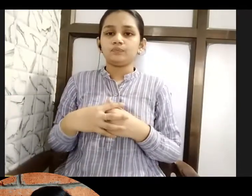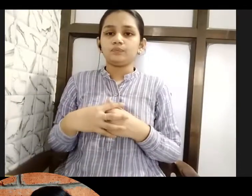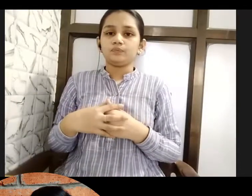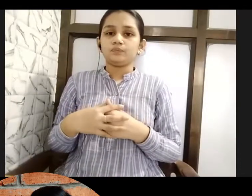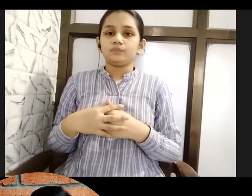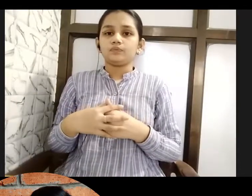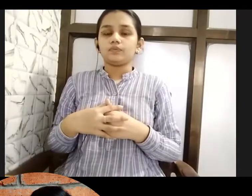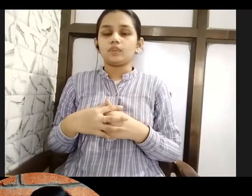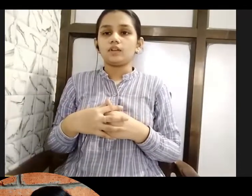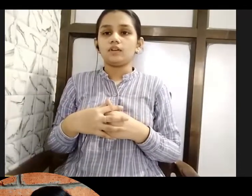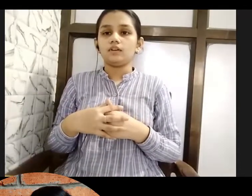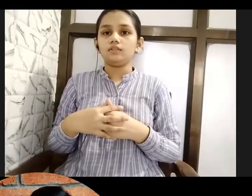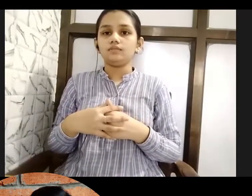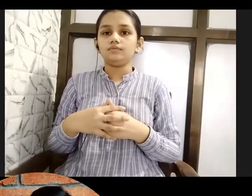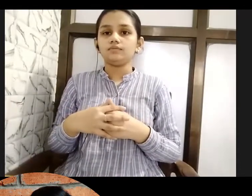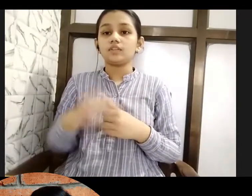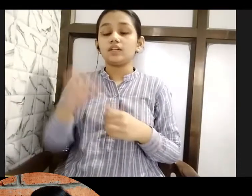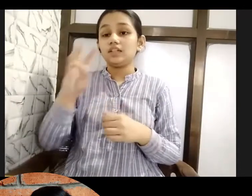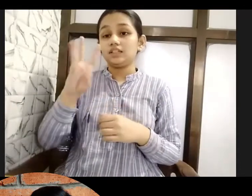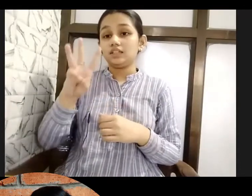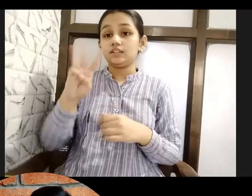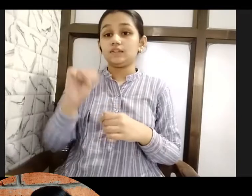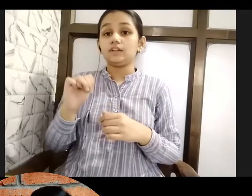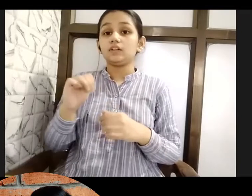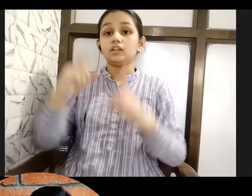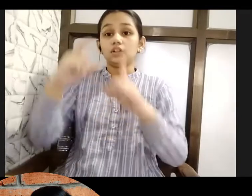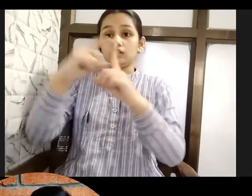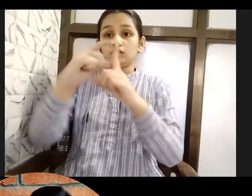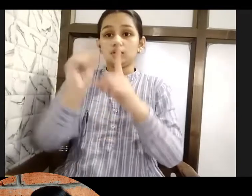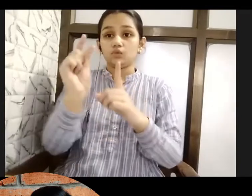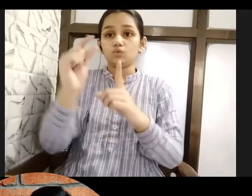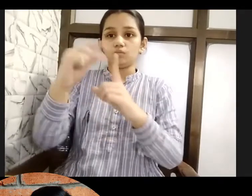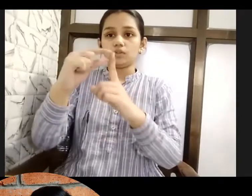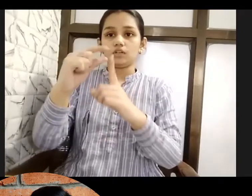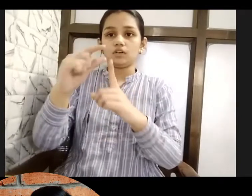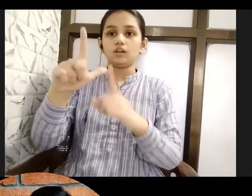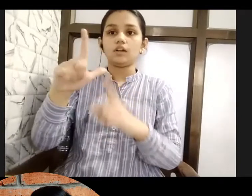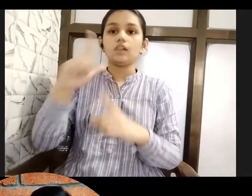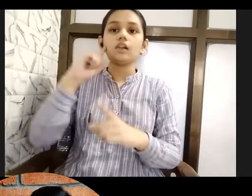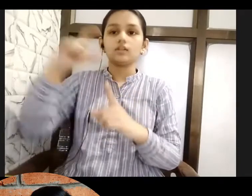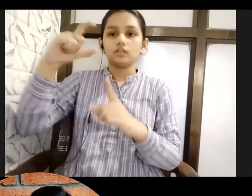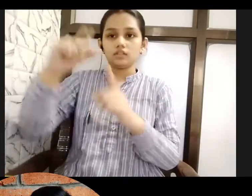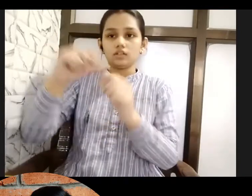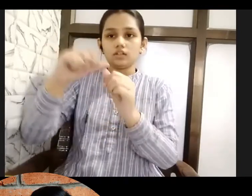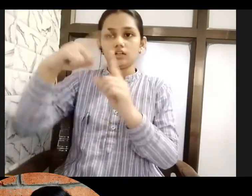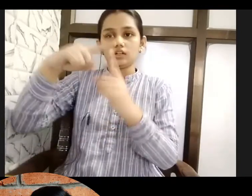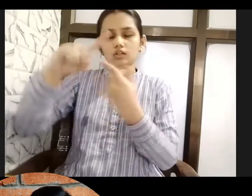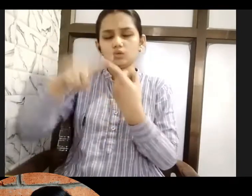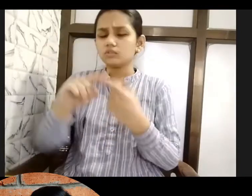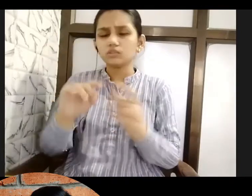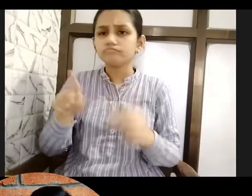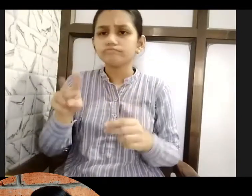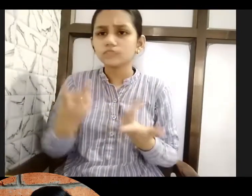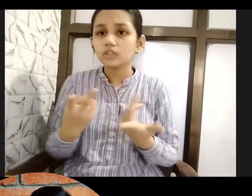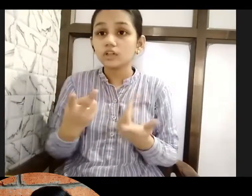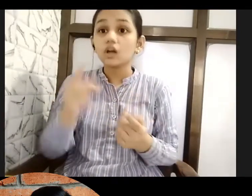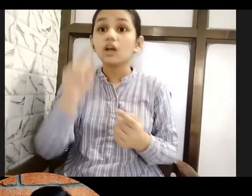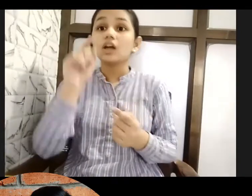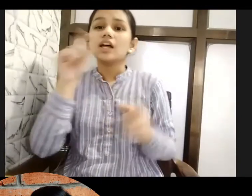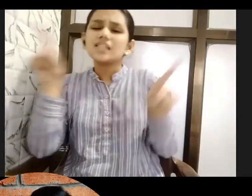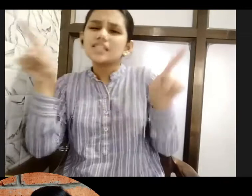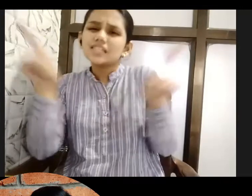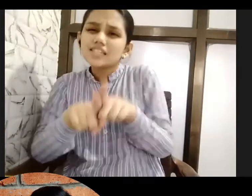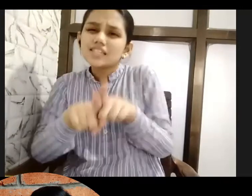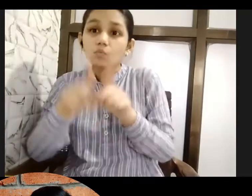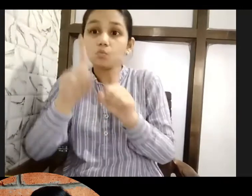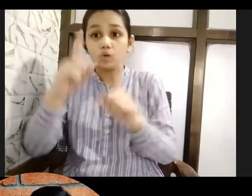Right? Then I have something called duplicate. Duplicate means what? Make two of the same thing. If I